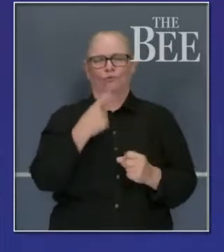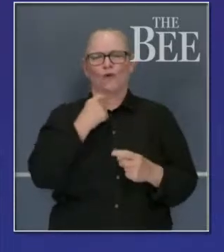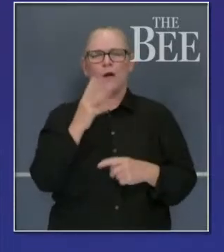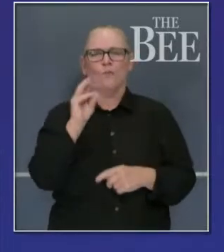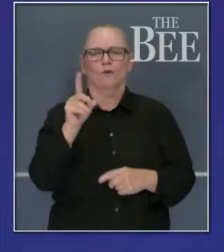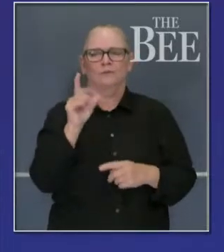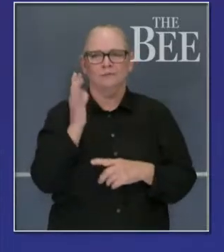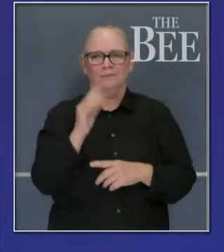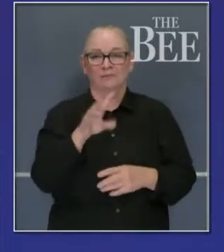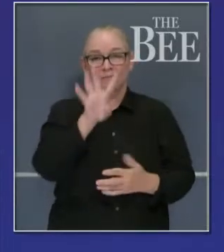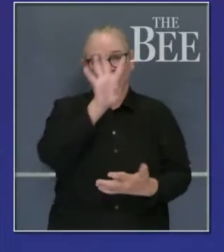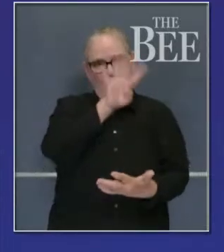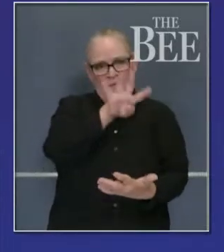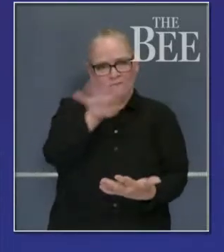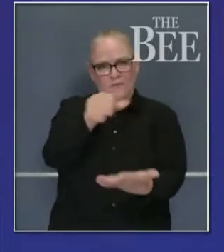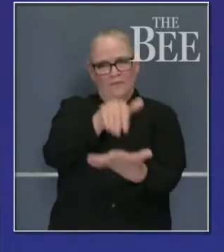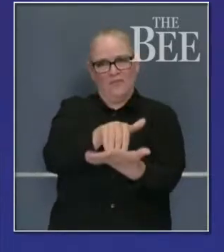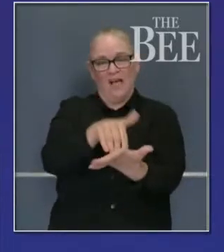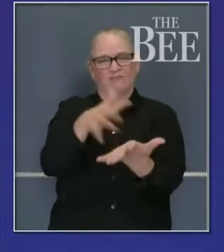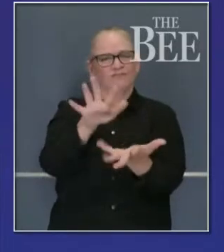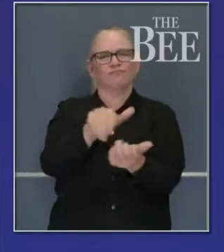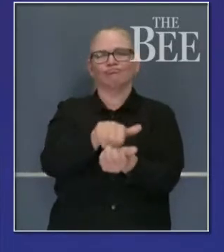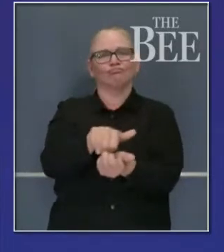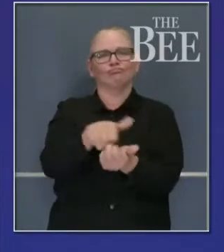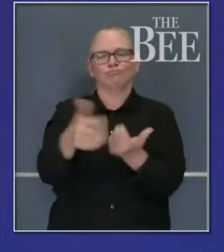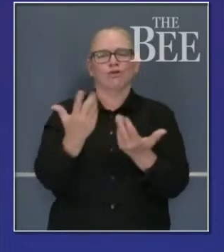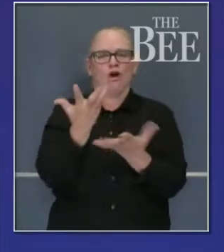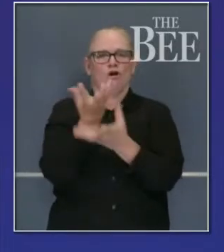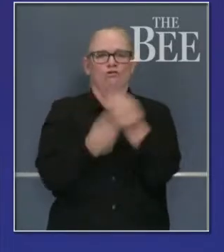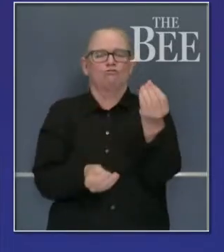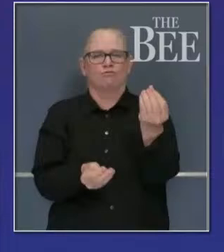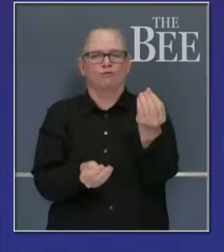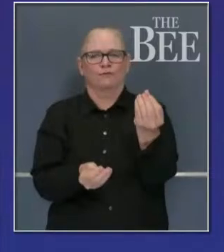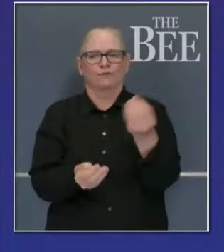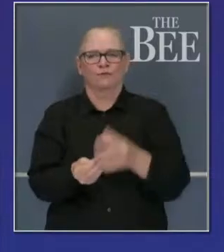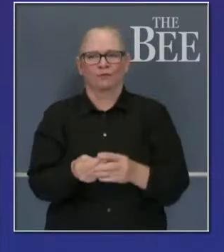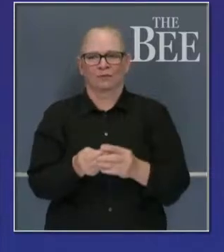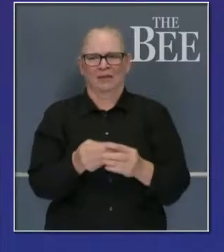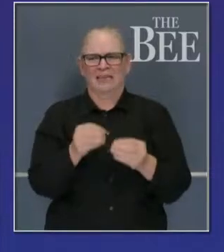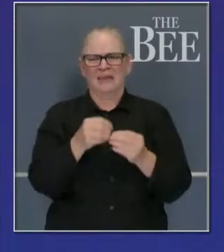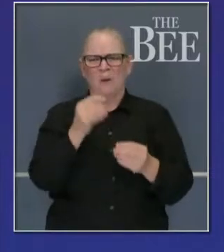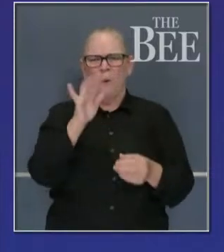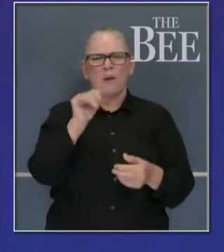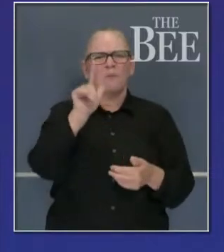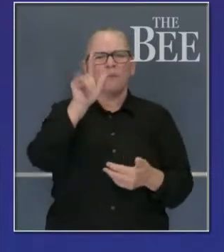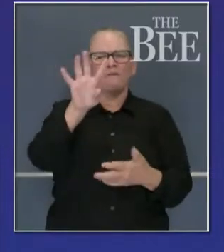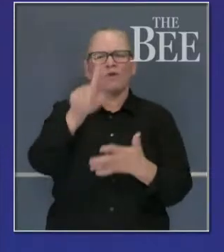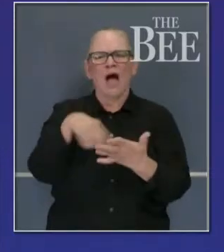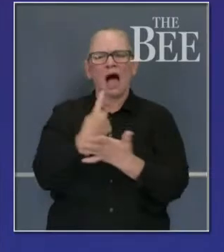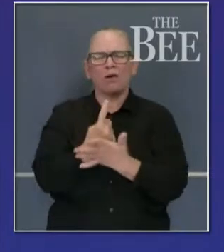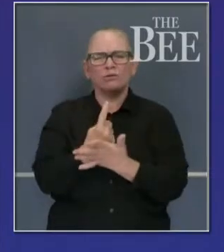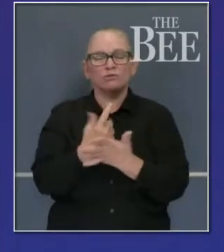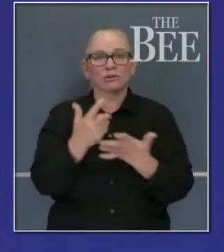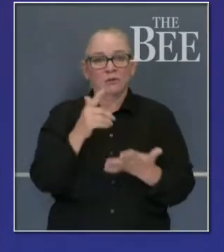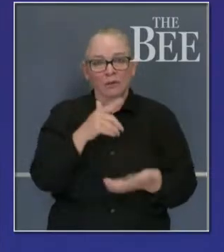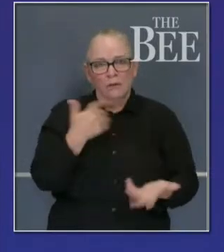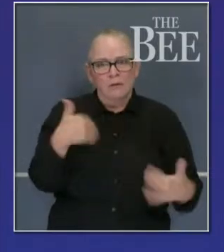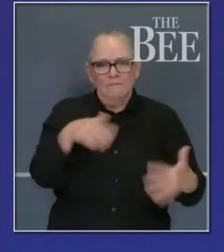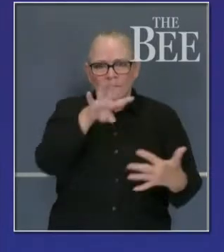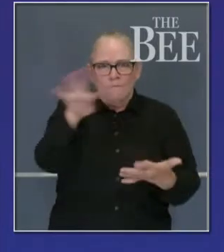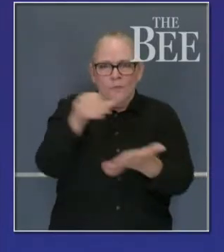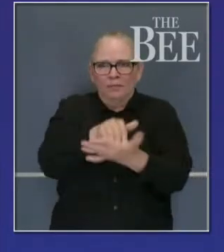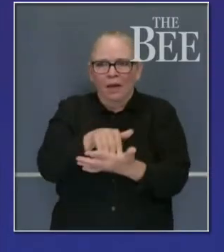44,000 acres were burned in just a 24-hour period along the coast. Again, if you were ever in